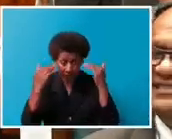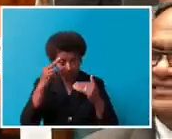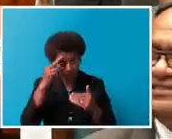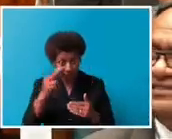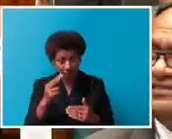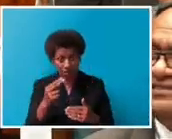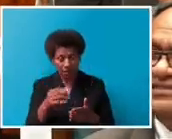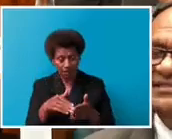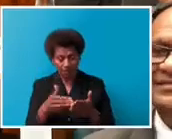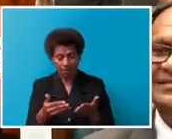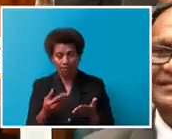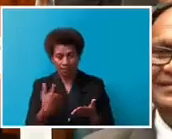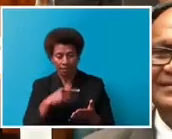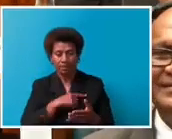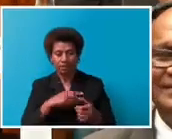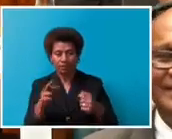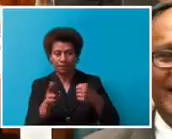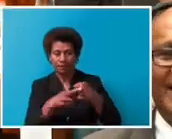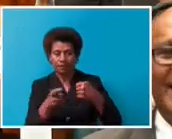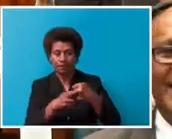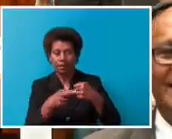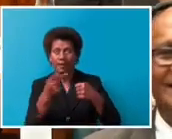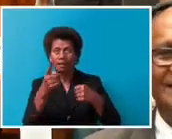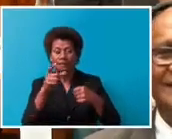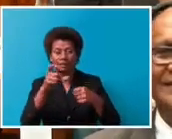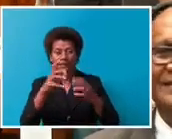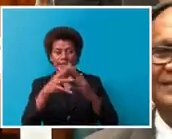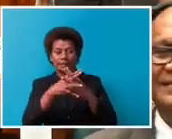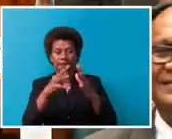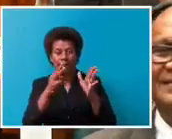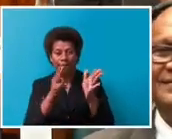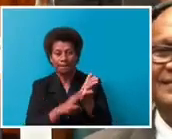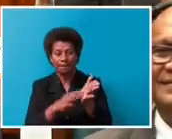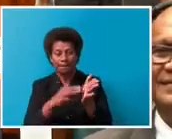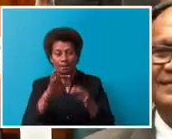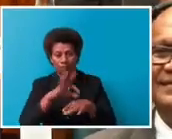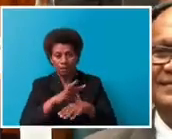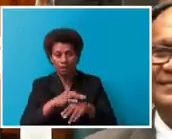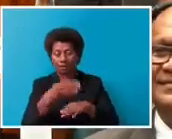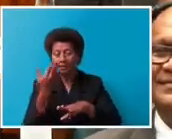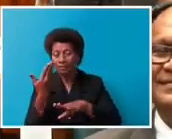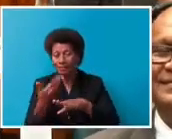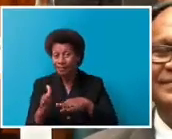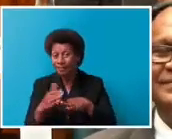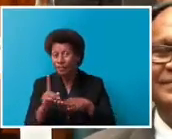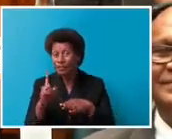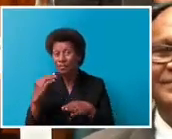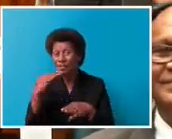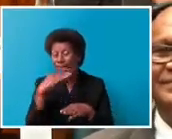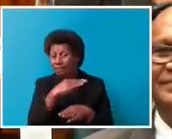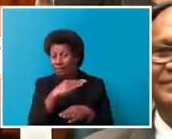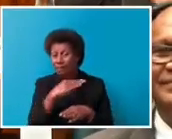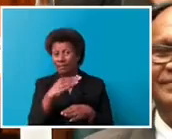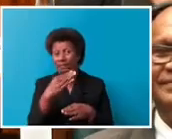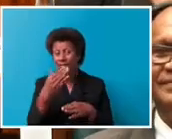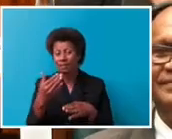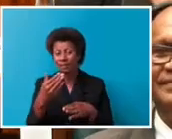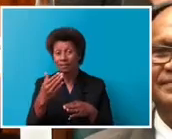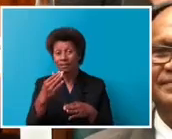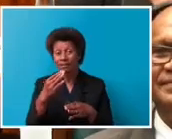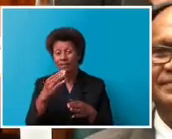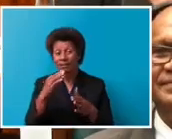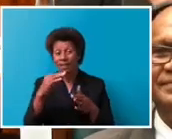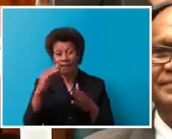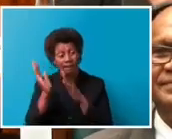we are going to fix CWM hospital, and there are other plans. The new 100-bed super specialty hospital by the